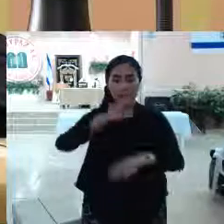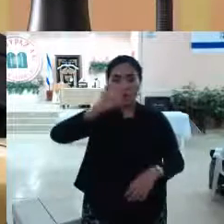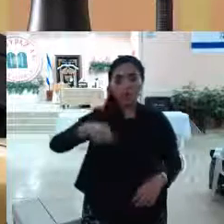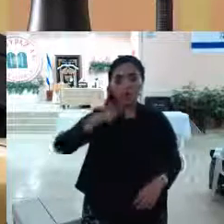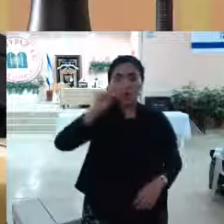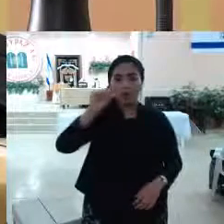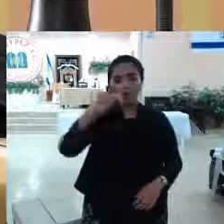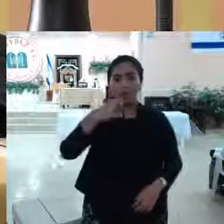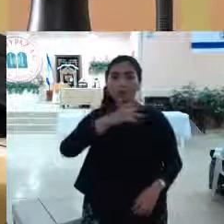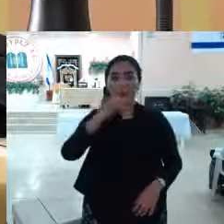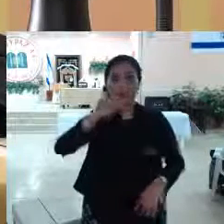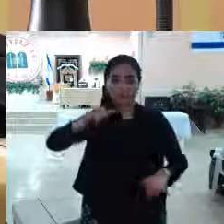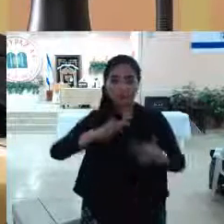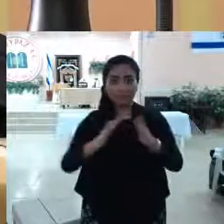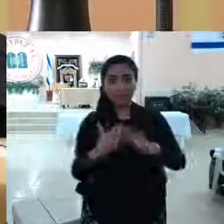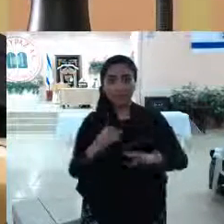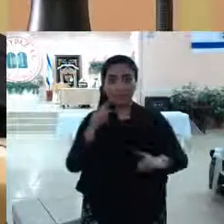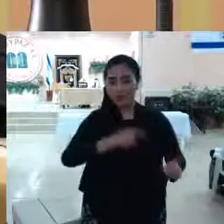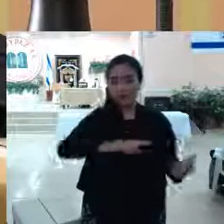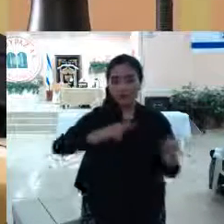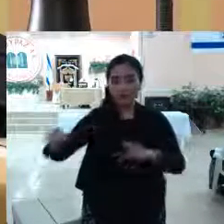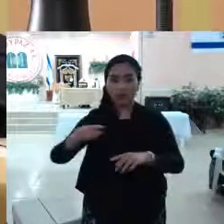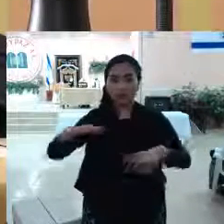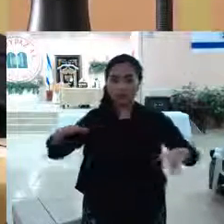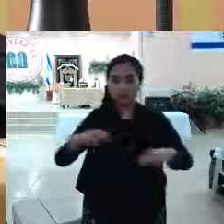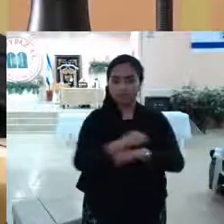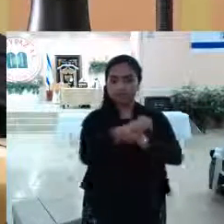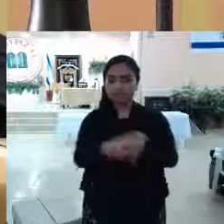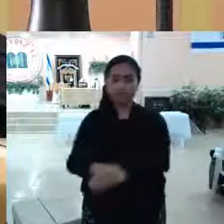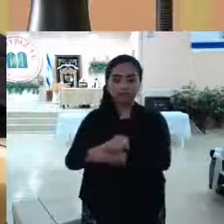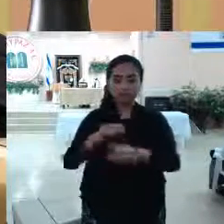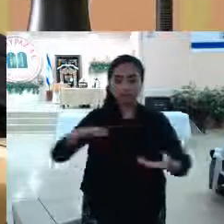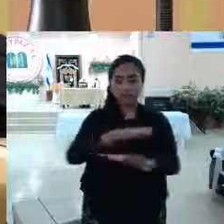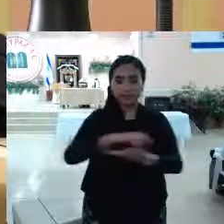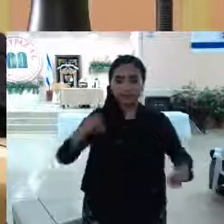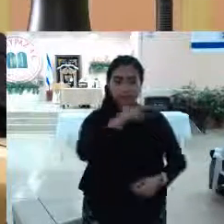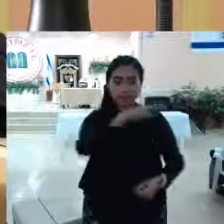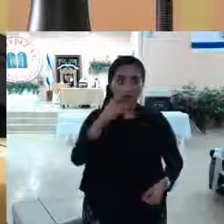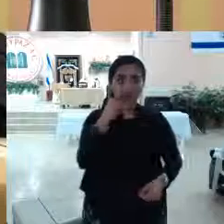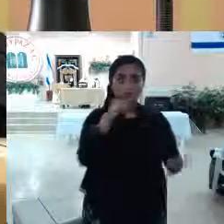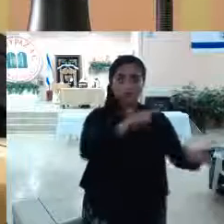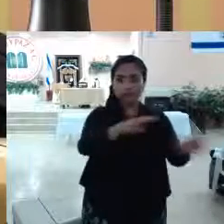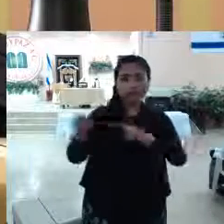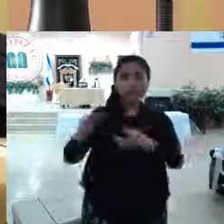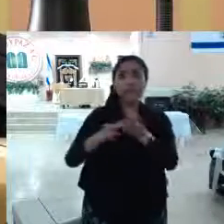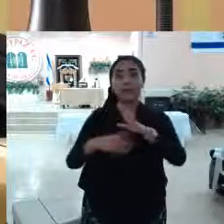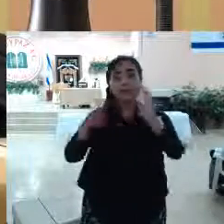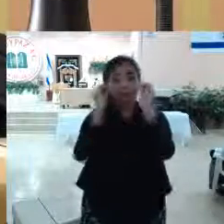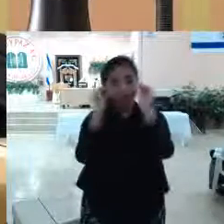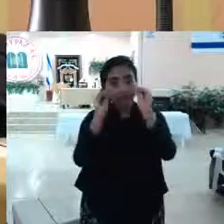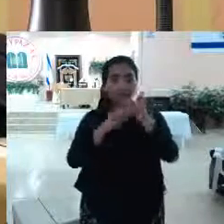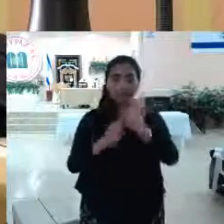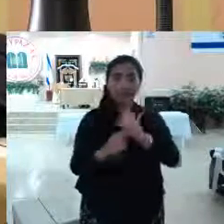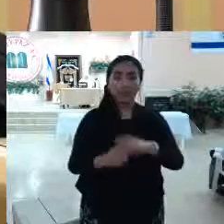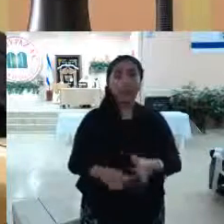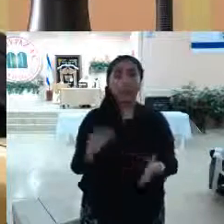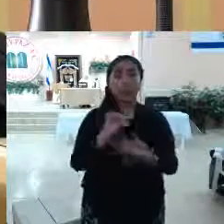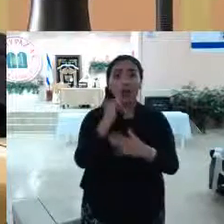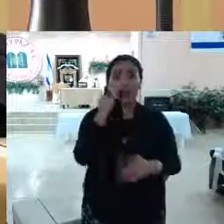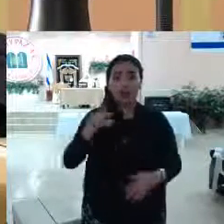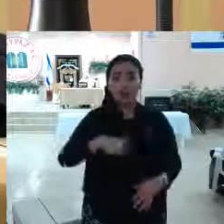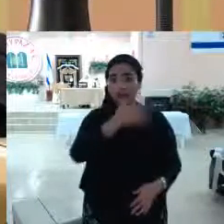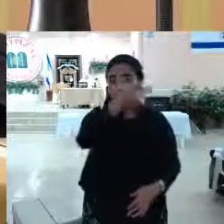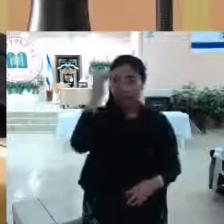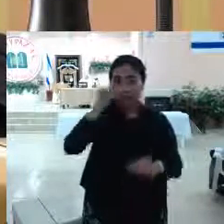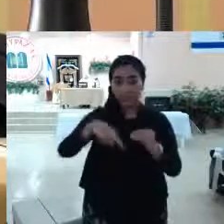Jerusalén y los ha entregado a turbación, a descreación y a escarnio, como veis vosotros en vuestros ojos. Entonces la enseñanza so es the teaching is que si uno se